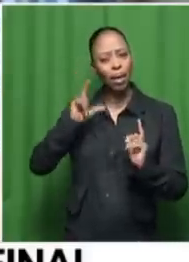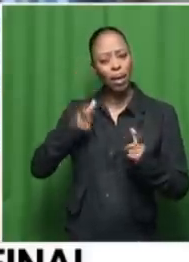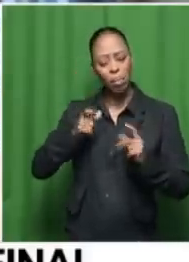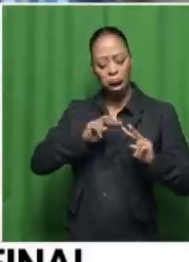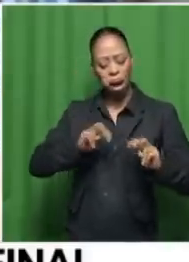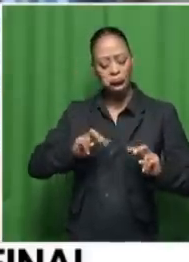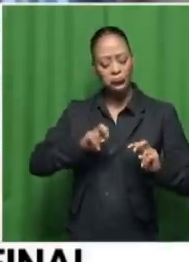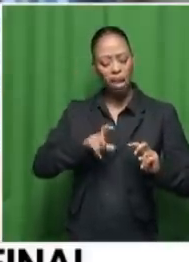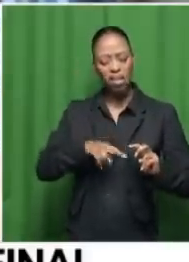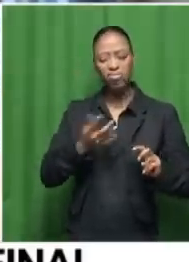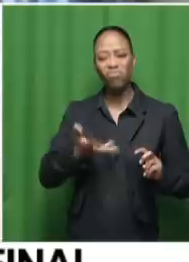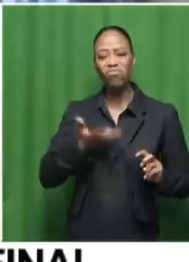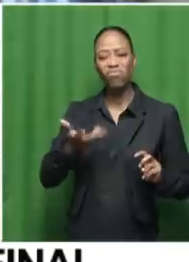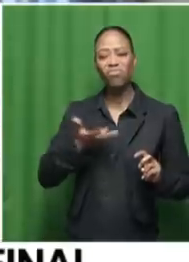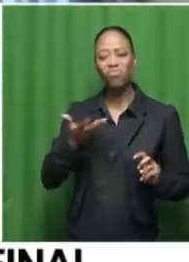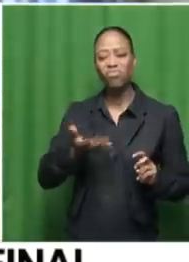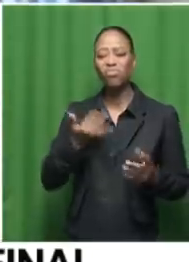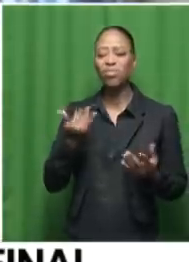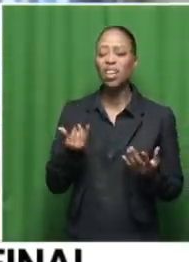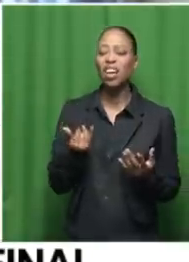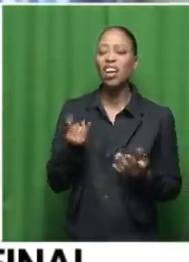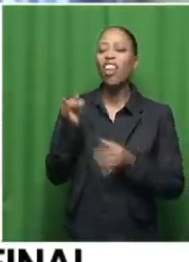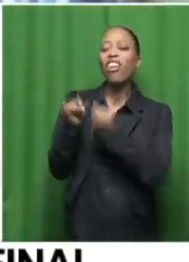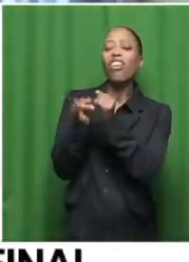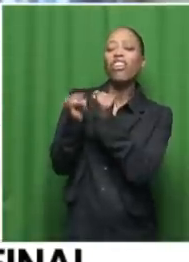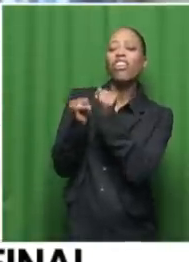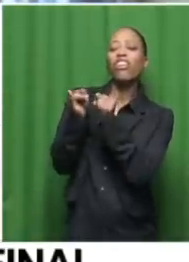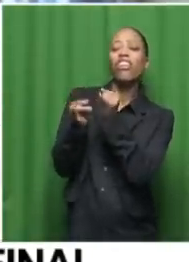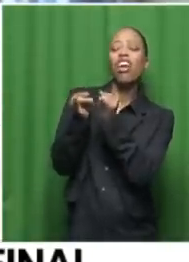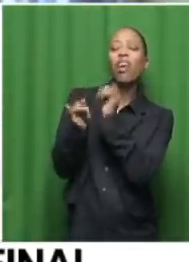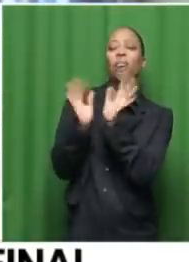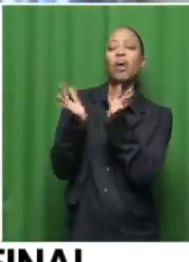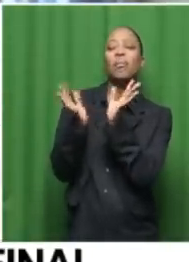just a place to park a political hot potato